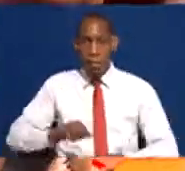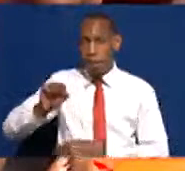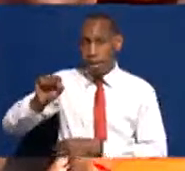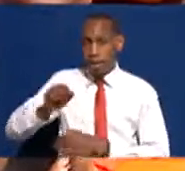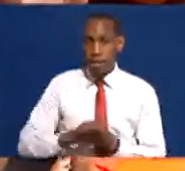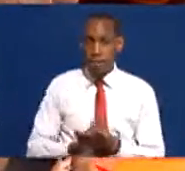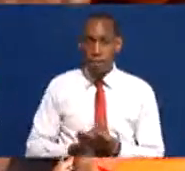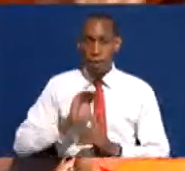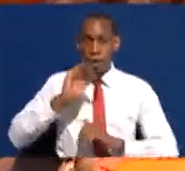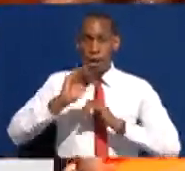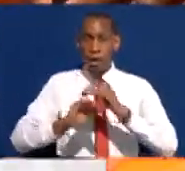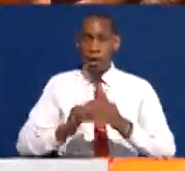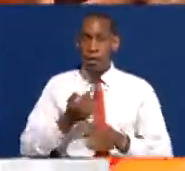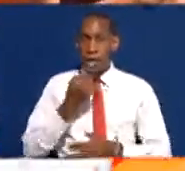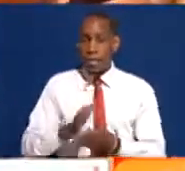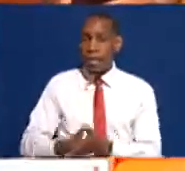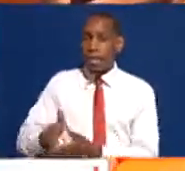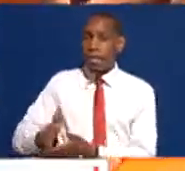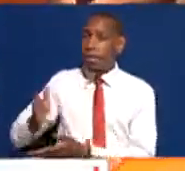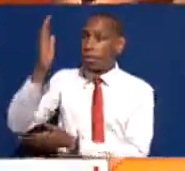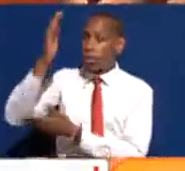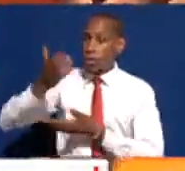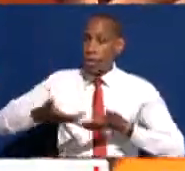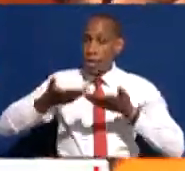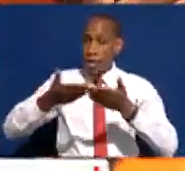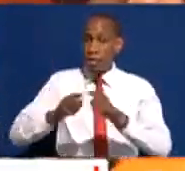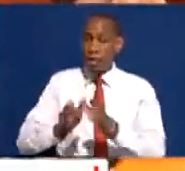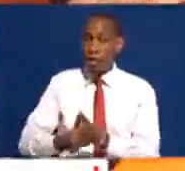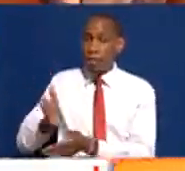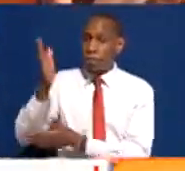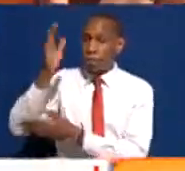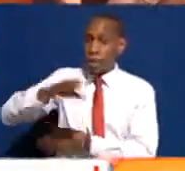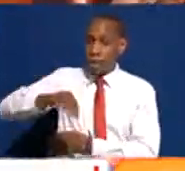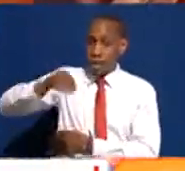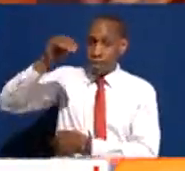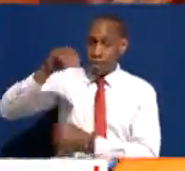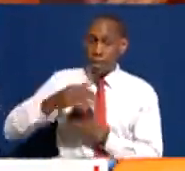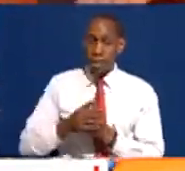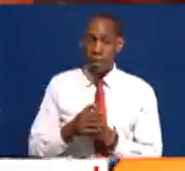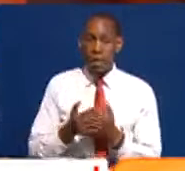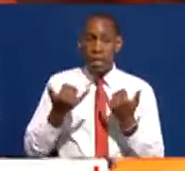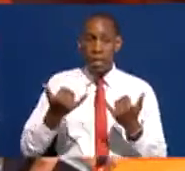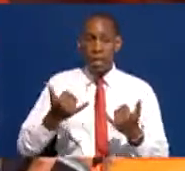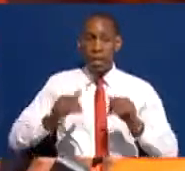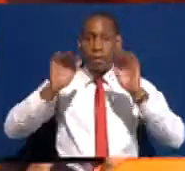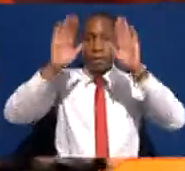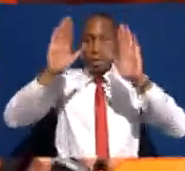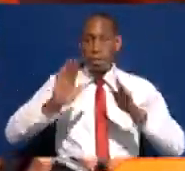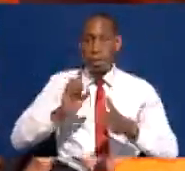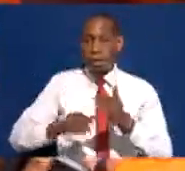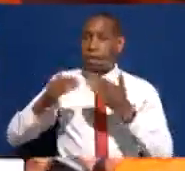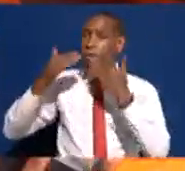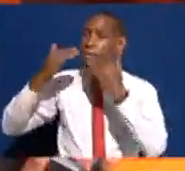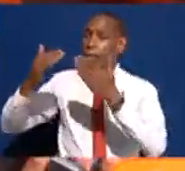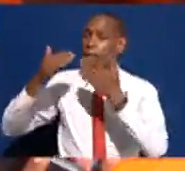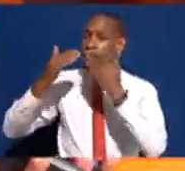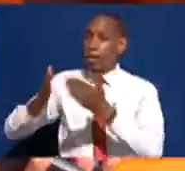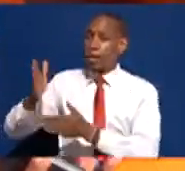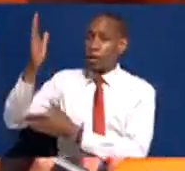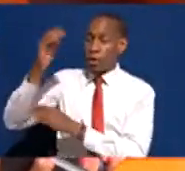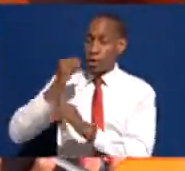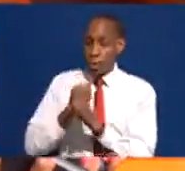tunasema Mungu ndiye upeana na ndiye uchukua. Yote tu ni kushukuru kwa yale Mungu